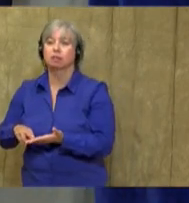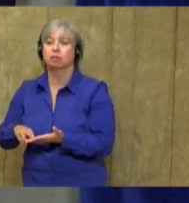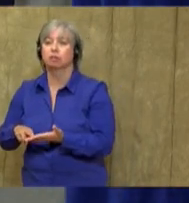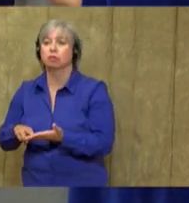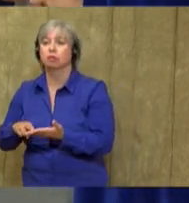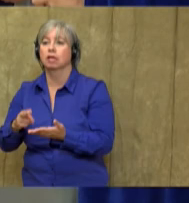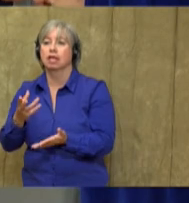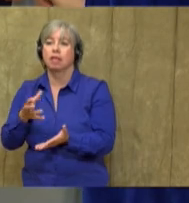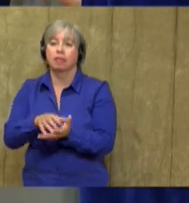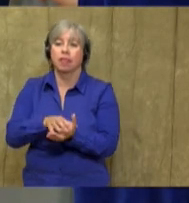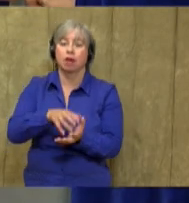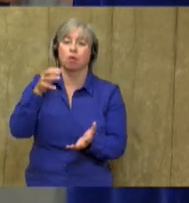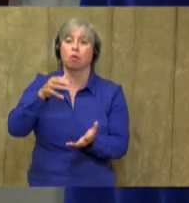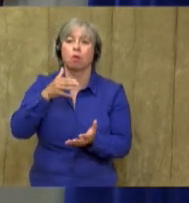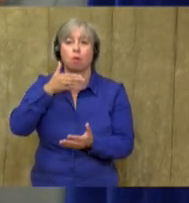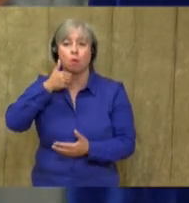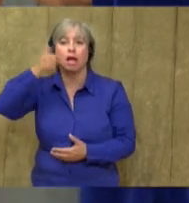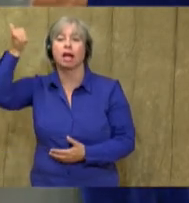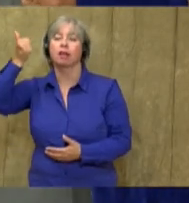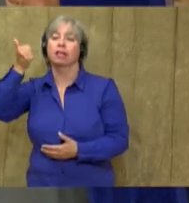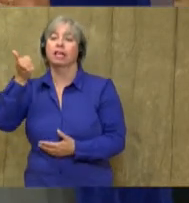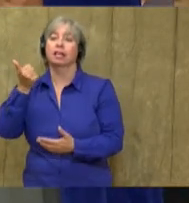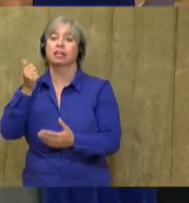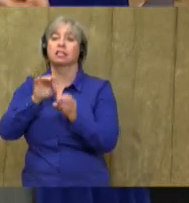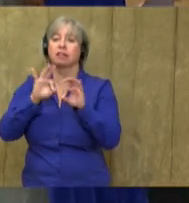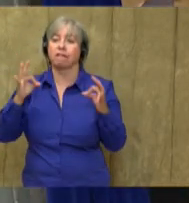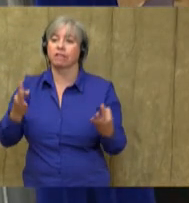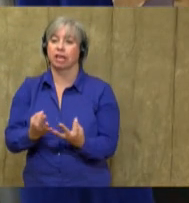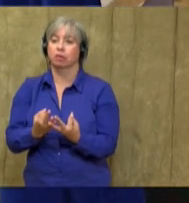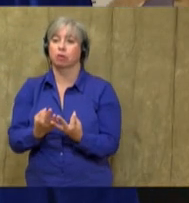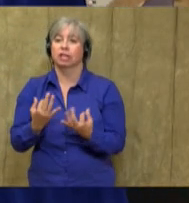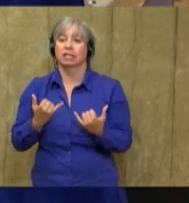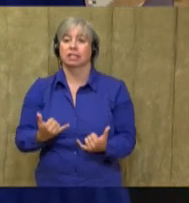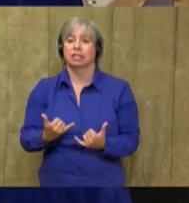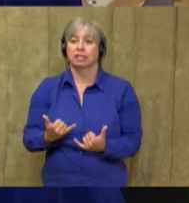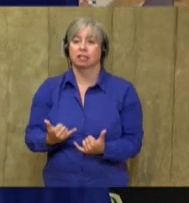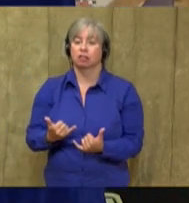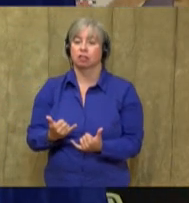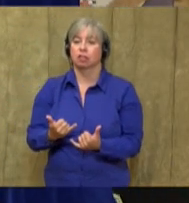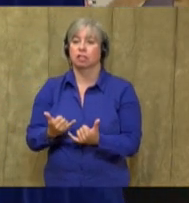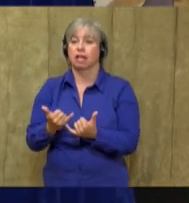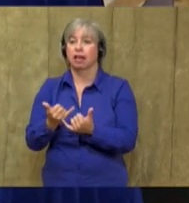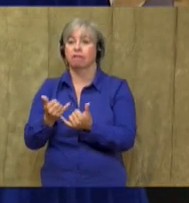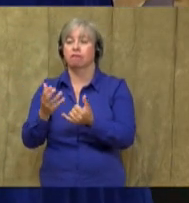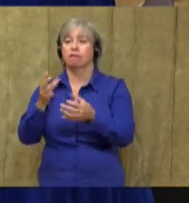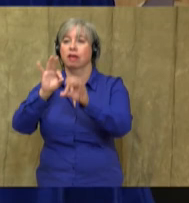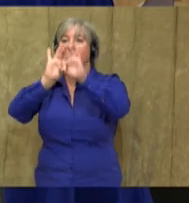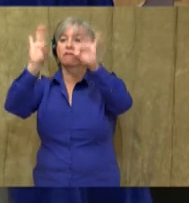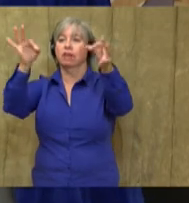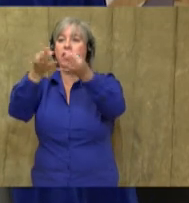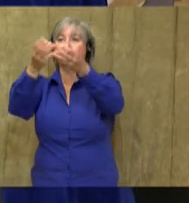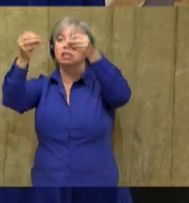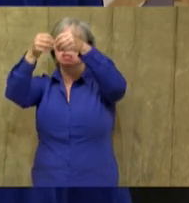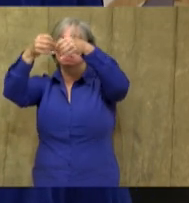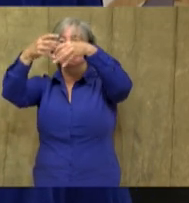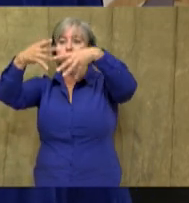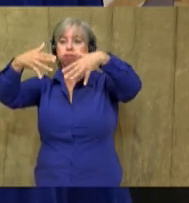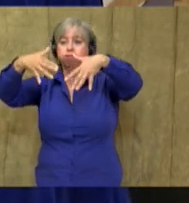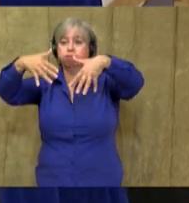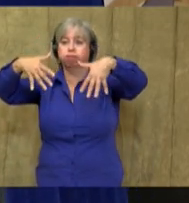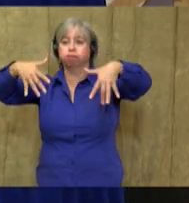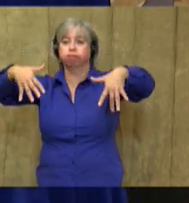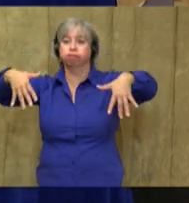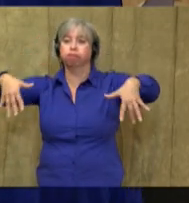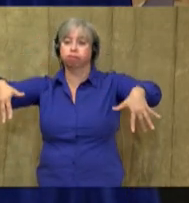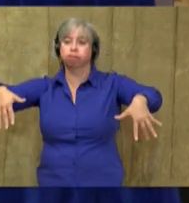The wealthiest families in Florence today are actually descended from these great families of the